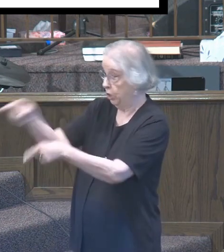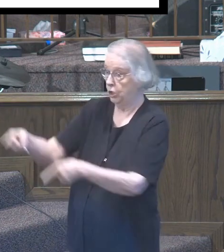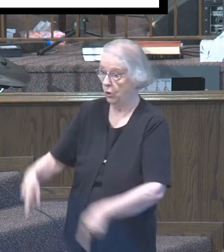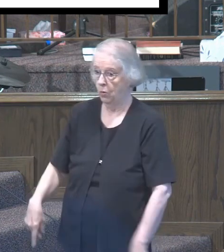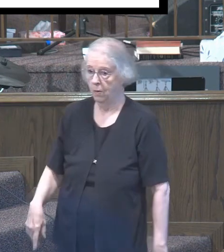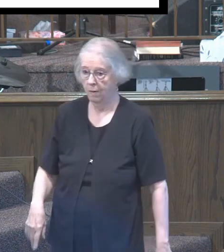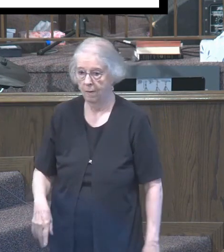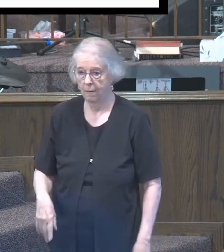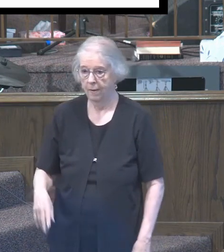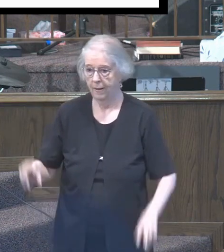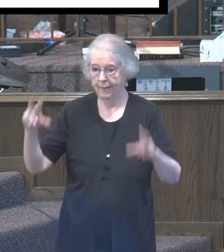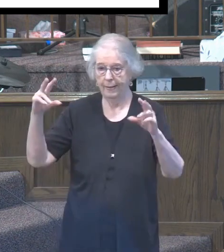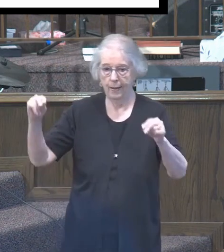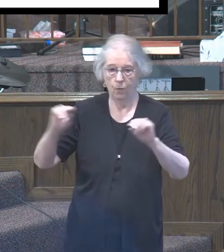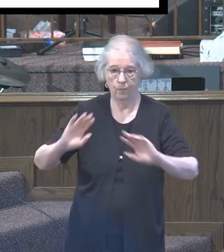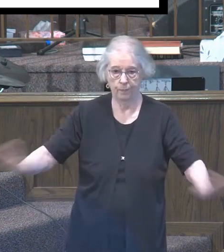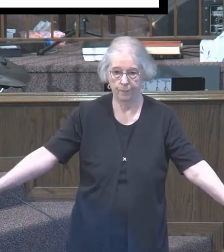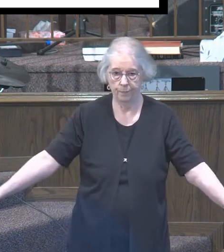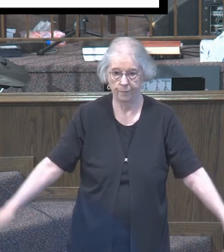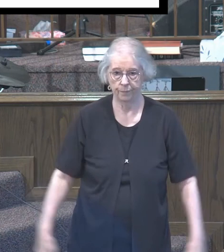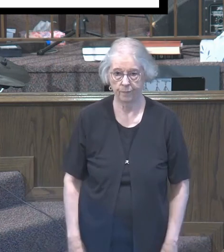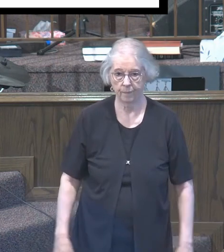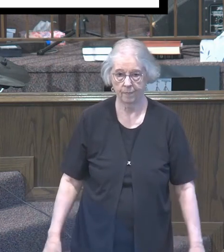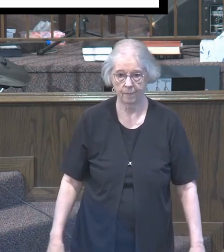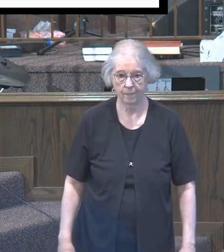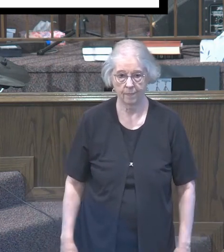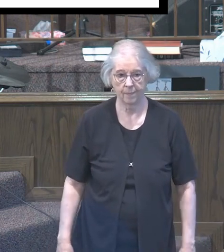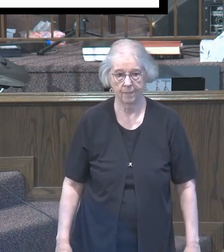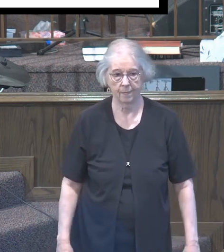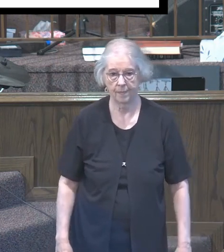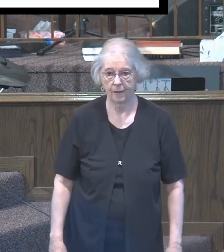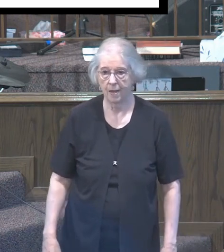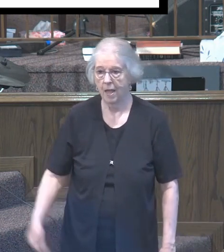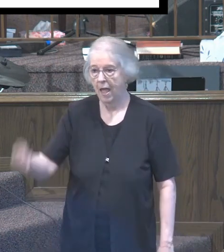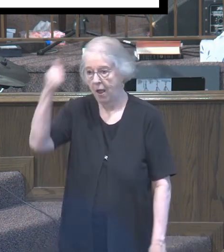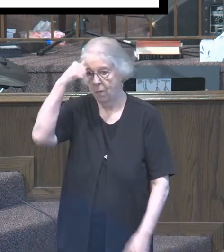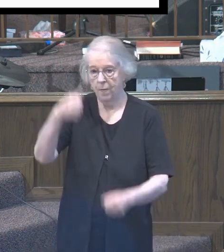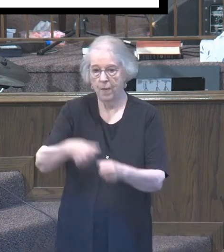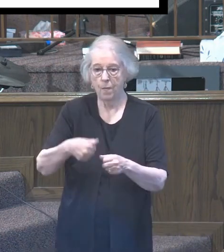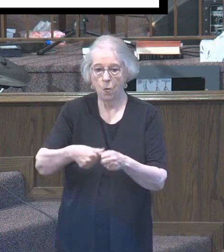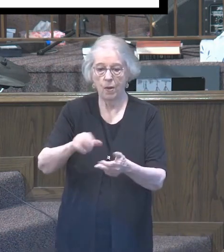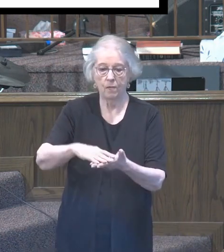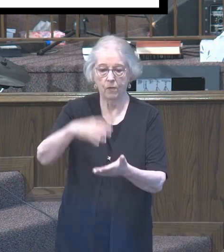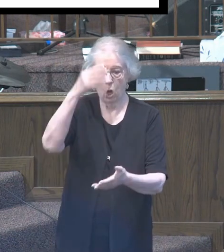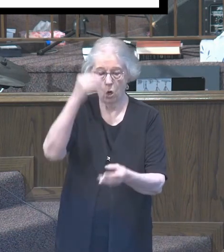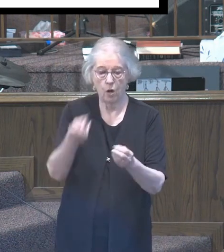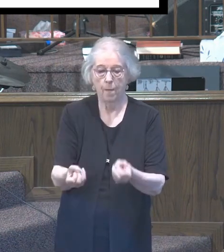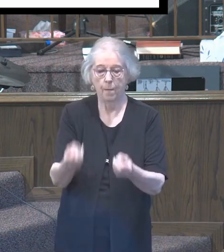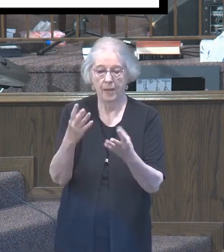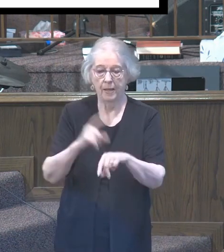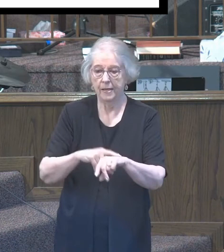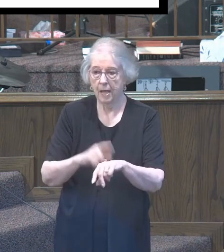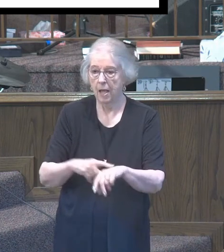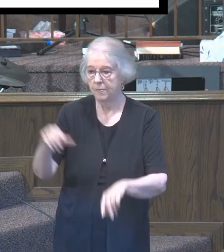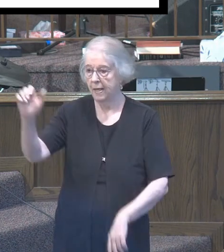Don't bargain with God. Be direct. Ask for what you need. This isn't a cat and mouse hide and seek